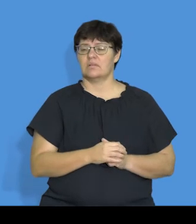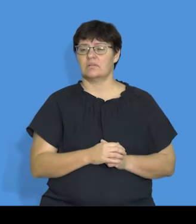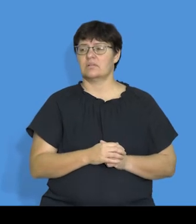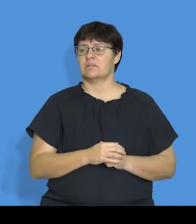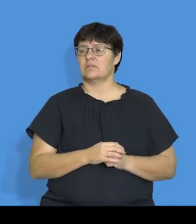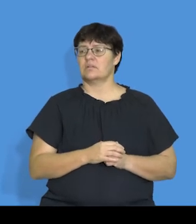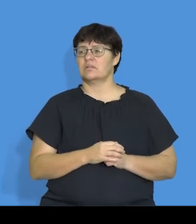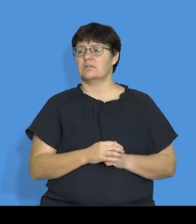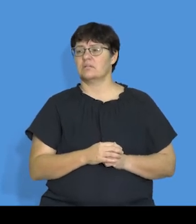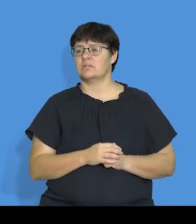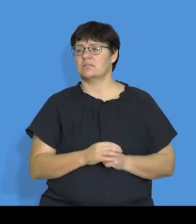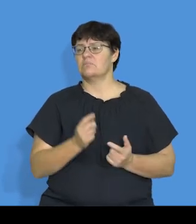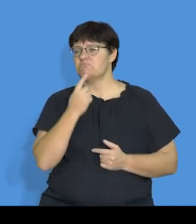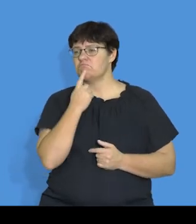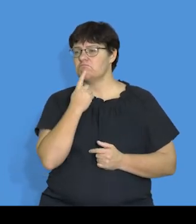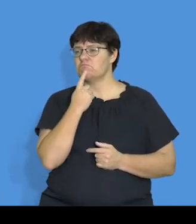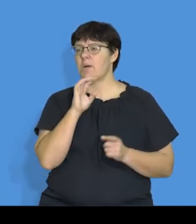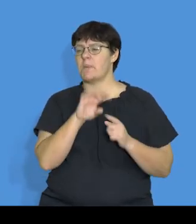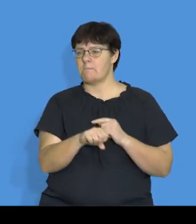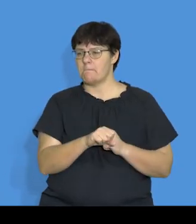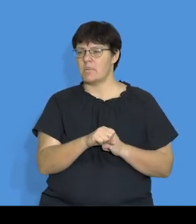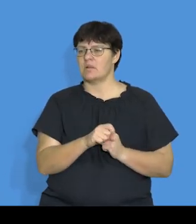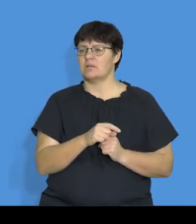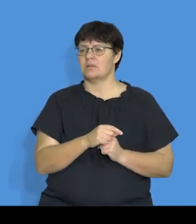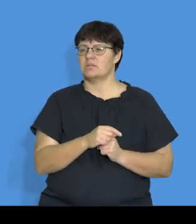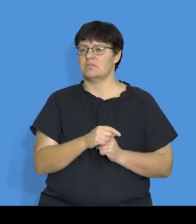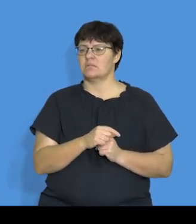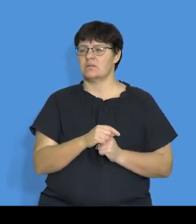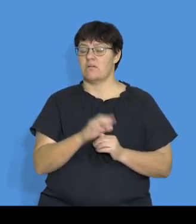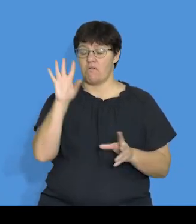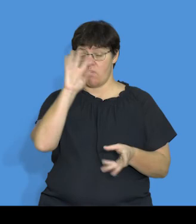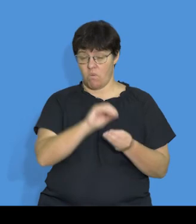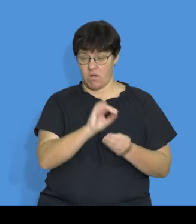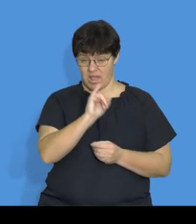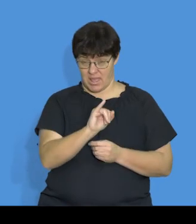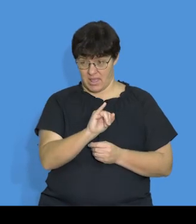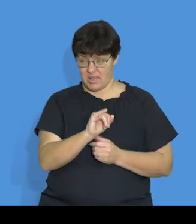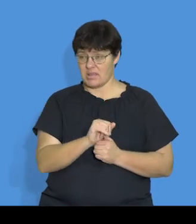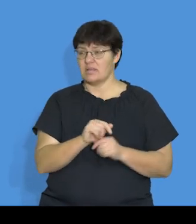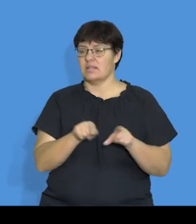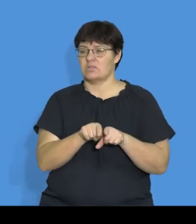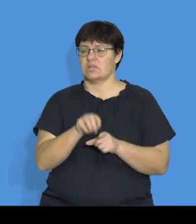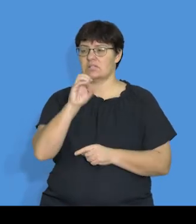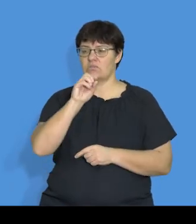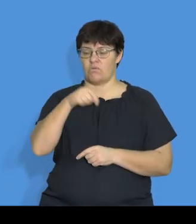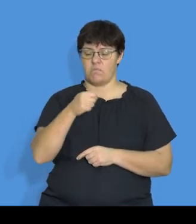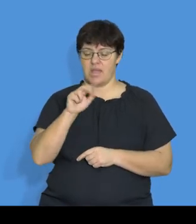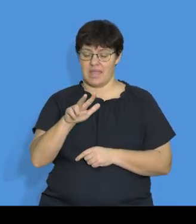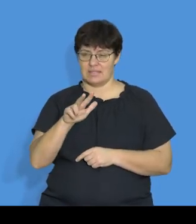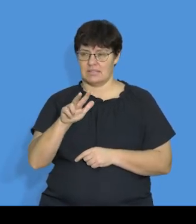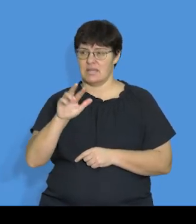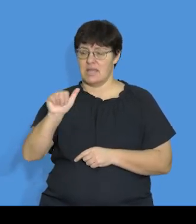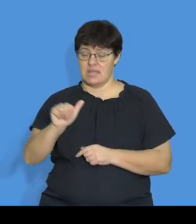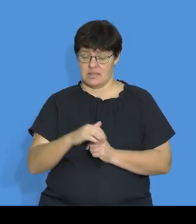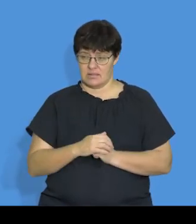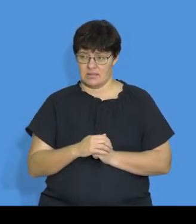case, we realize that total current is equals to 0.4 times 2, which is 0.8 amperes, right?